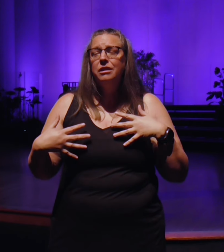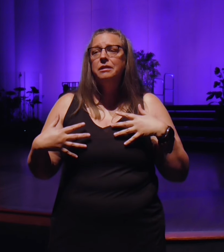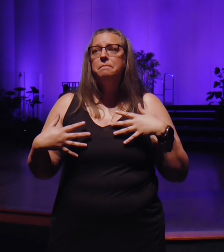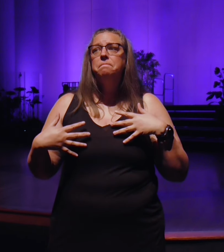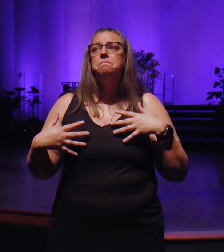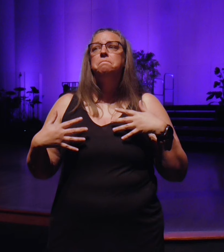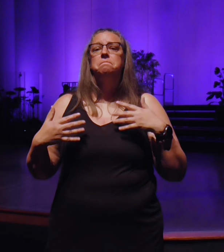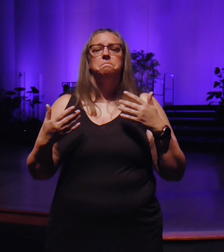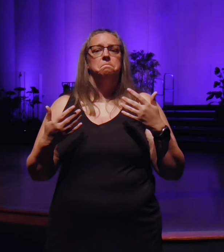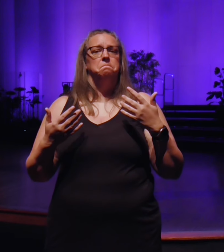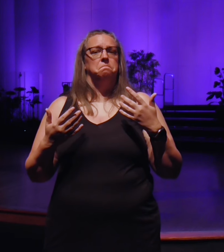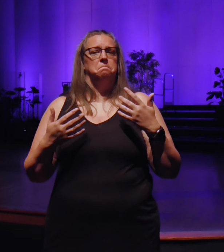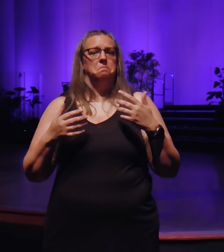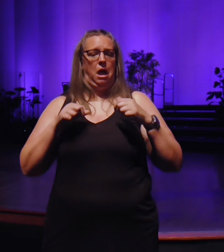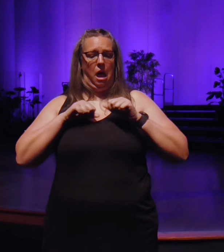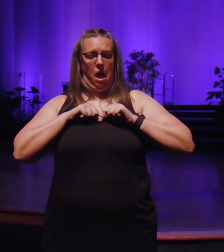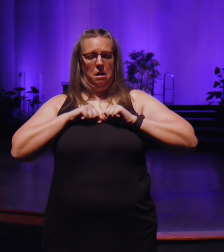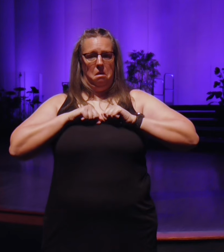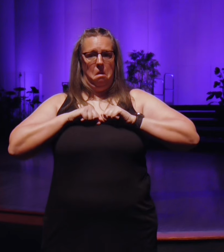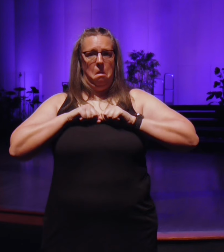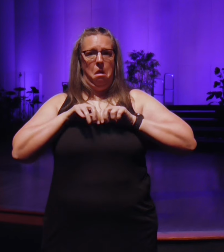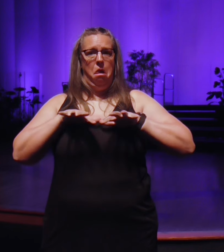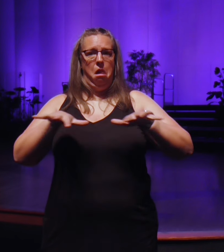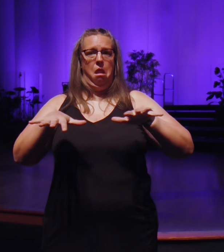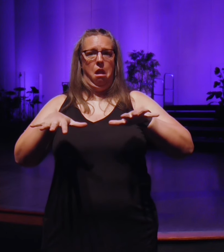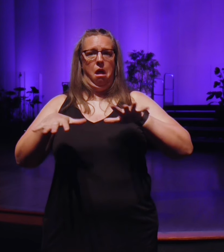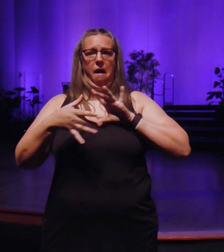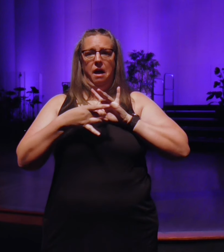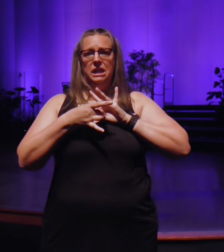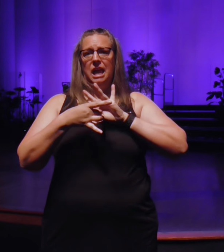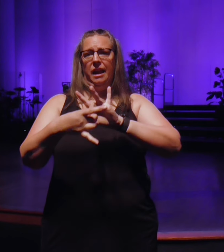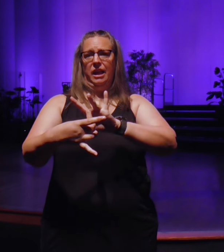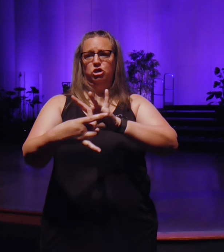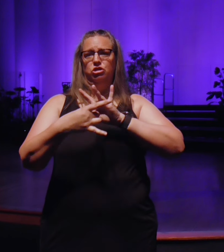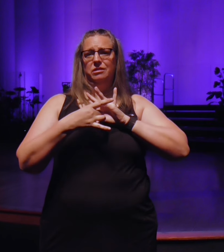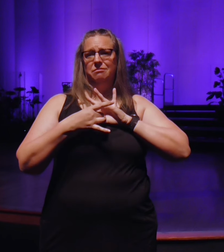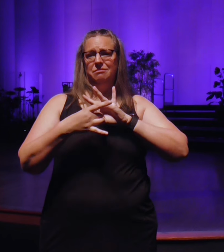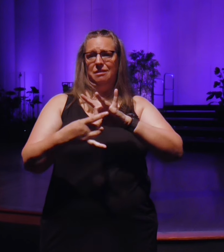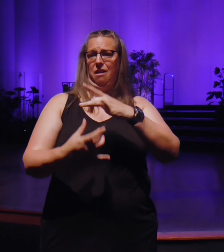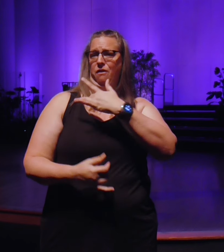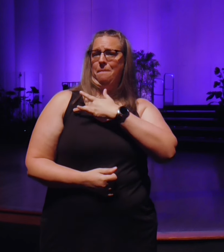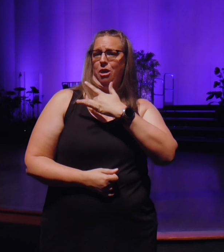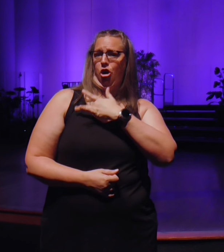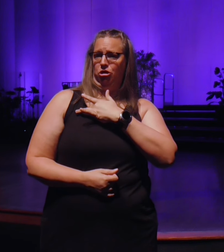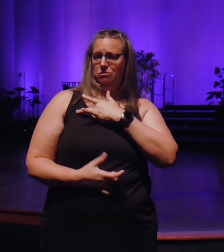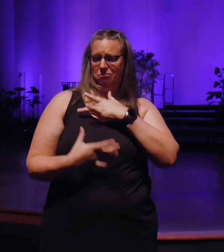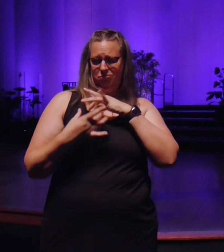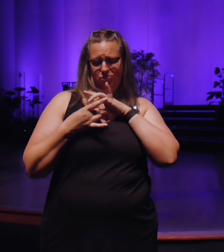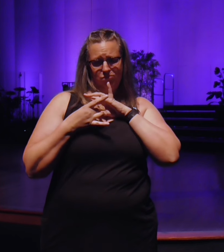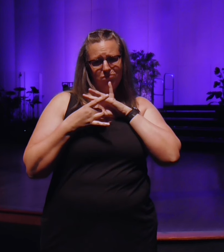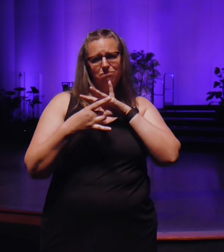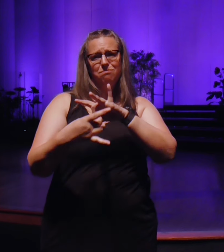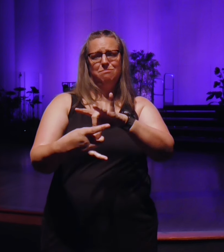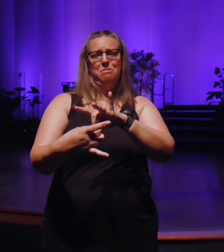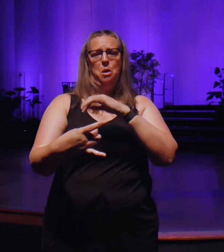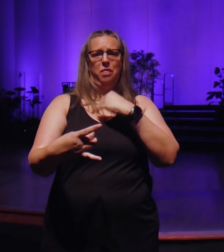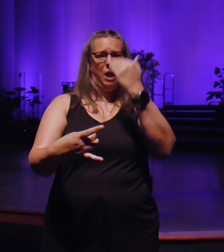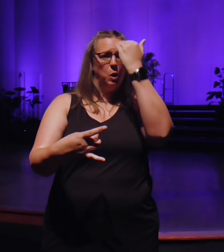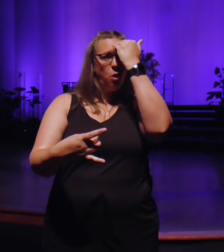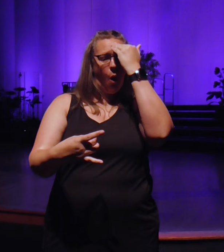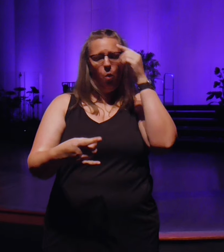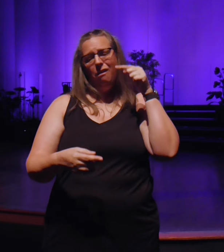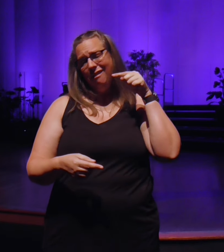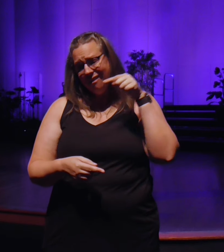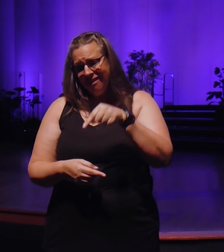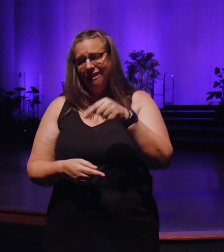We extend this heart-centered connection to them so that they know they too are held in the arms